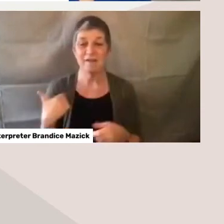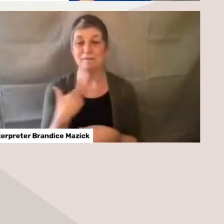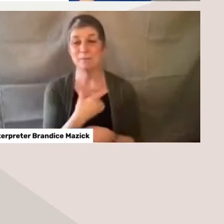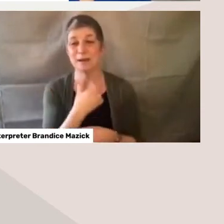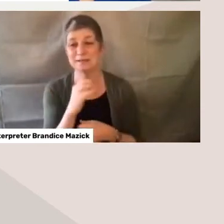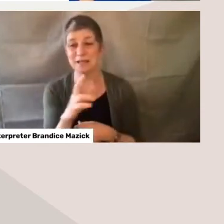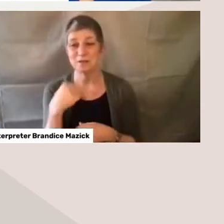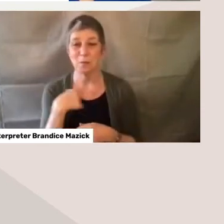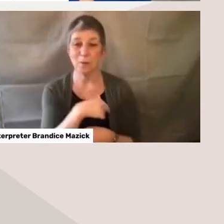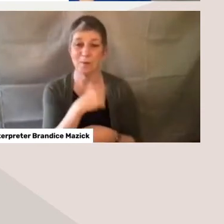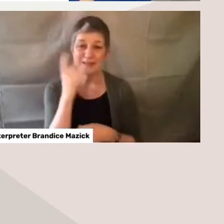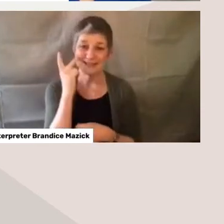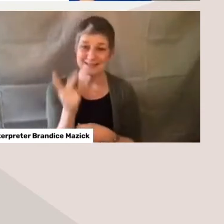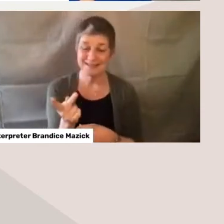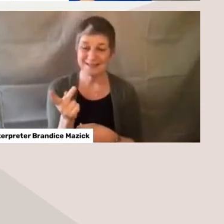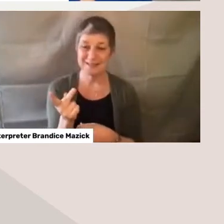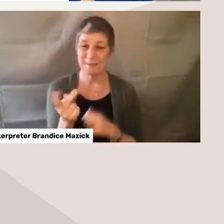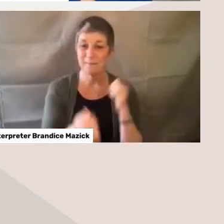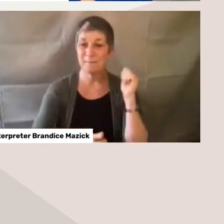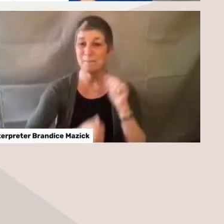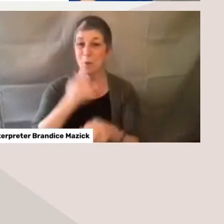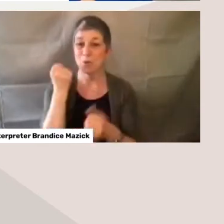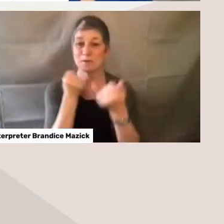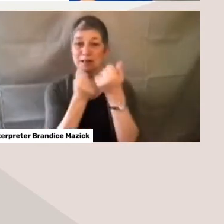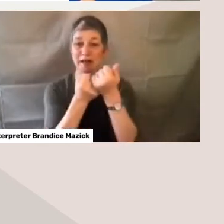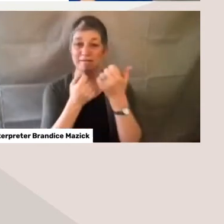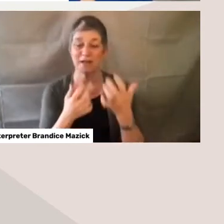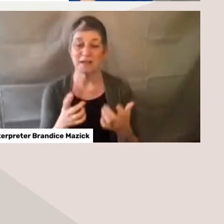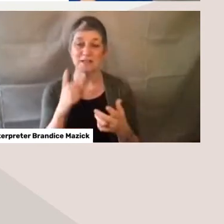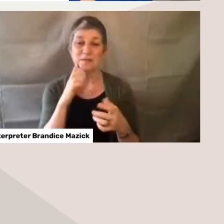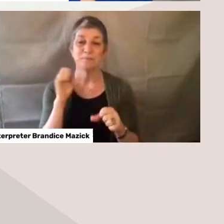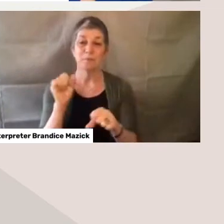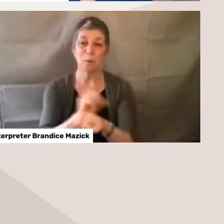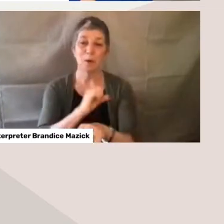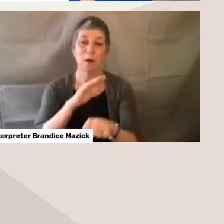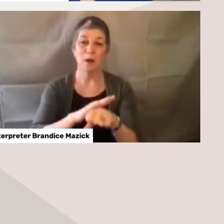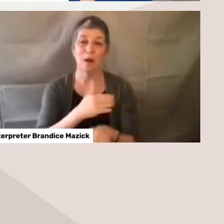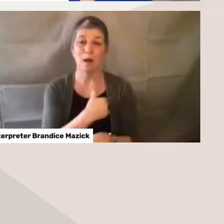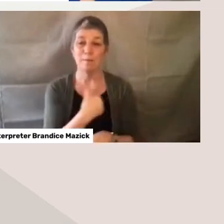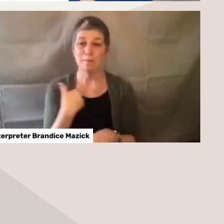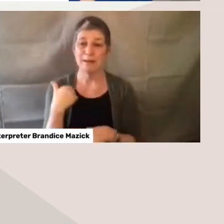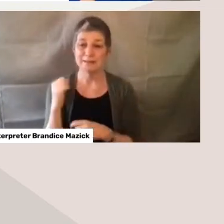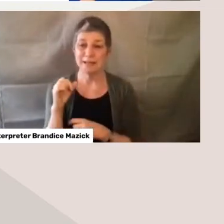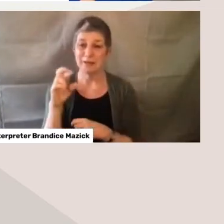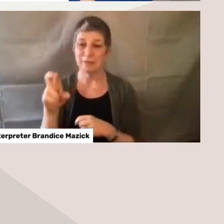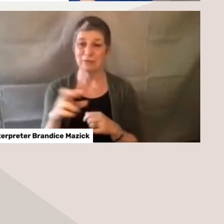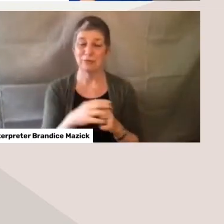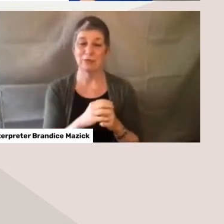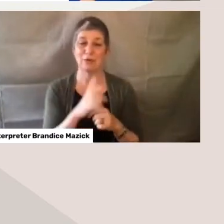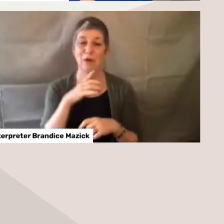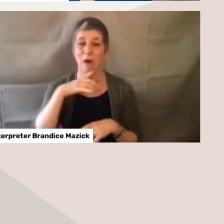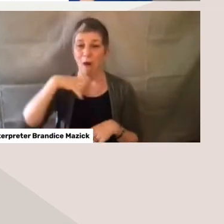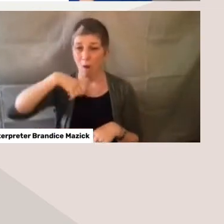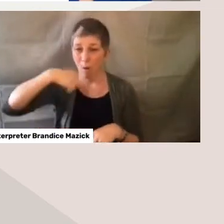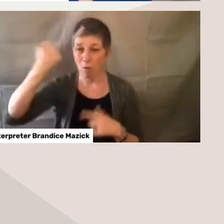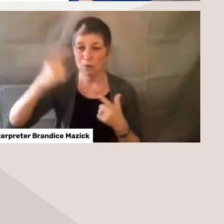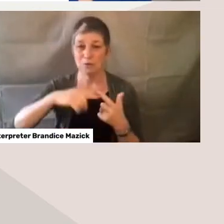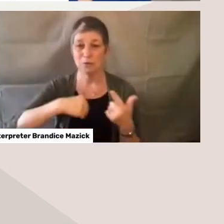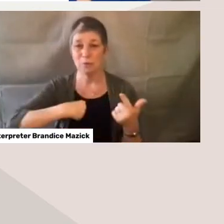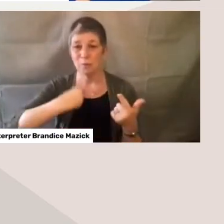what we see is most advocates working on breast cancer are older,